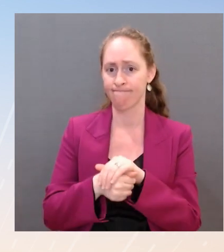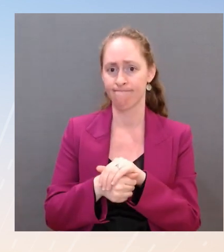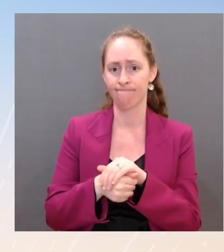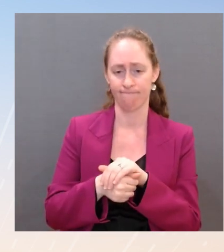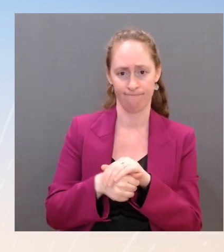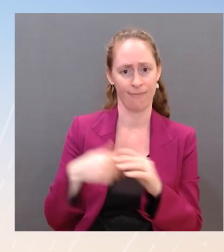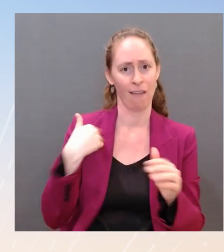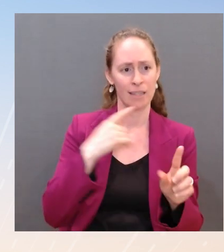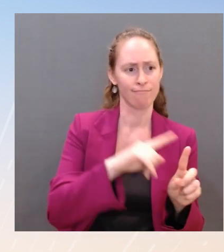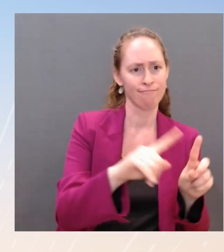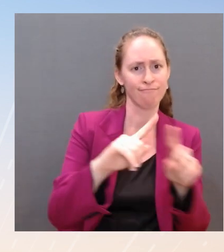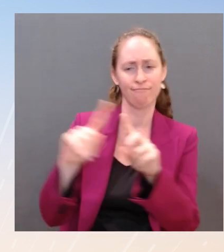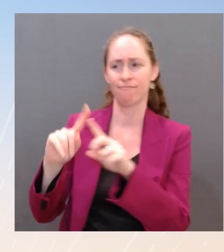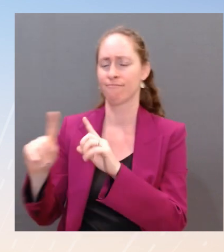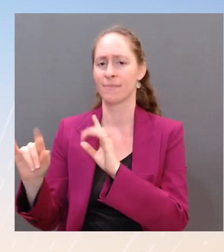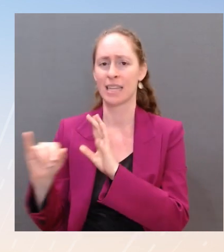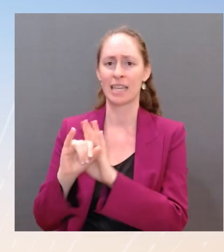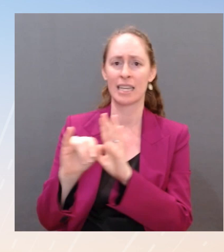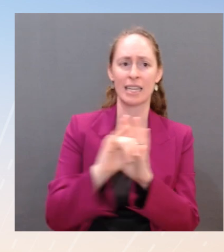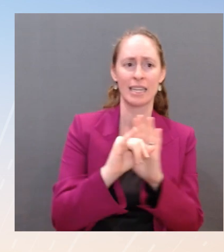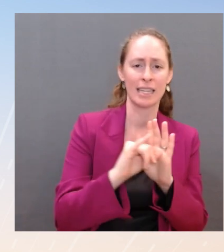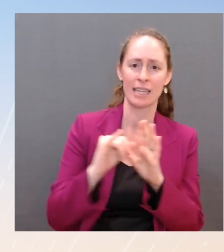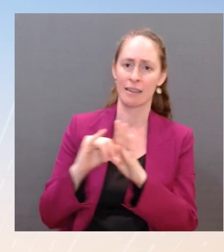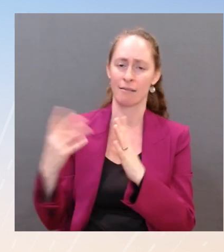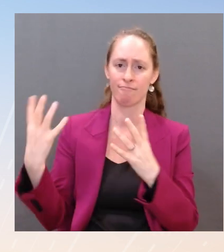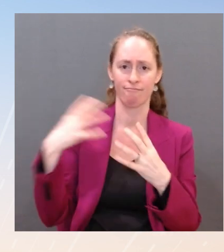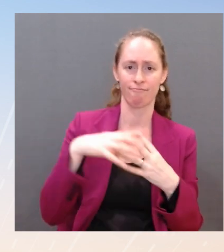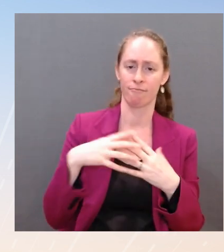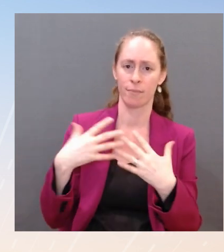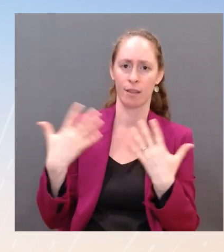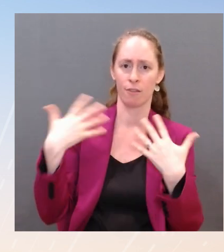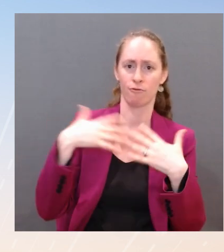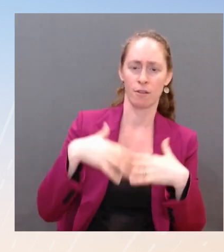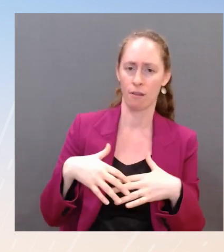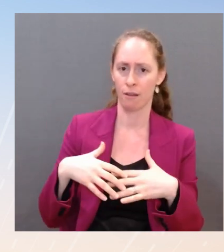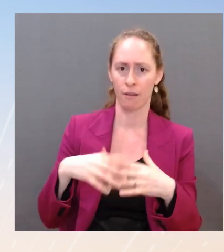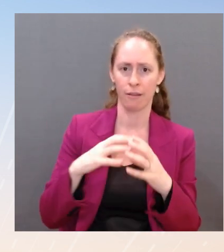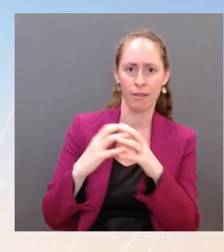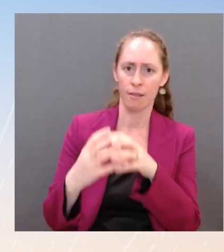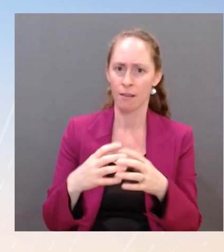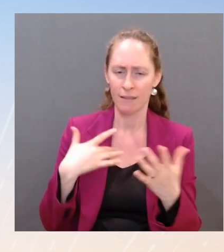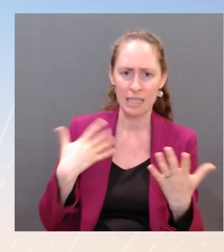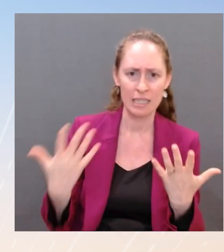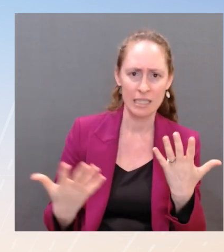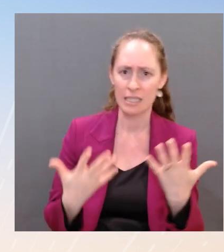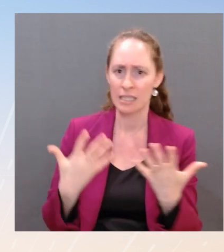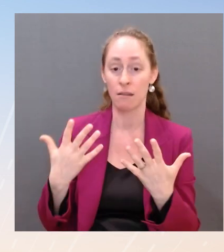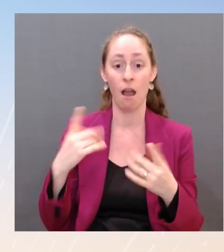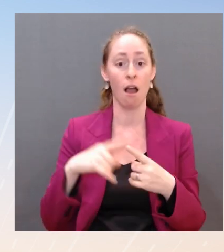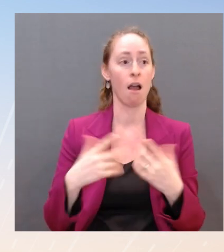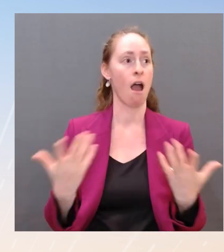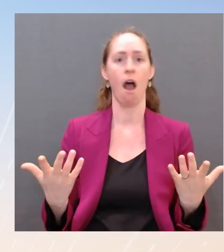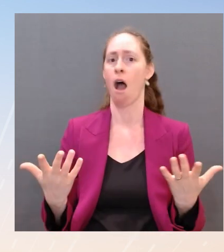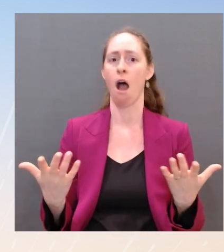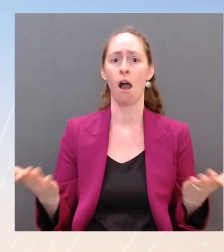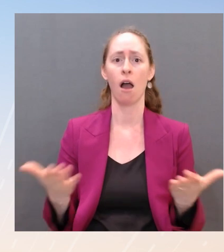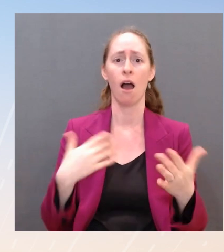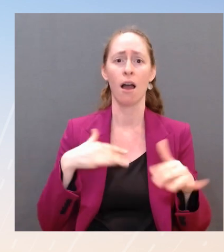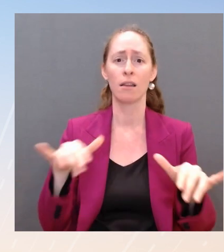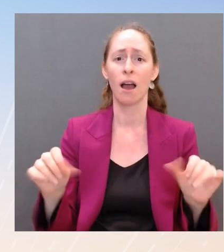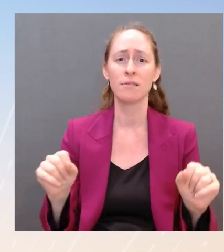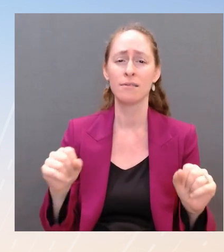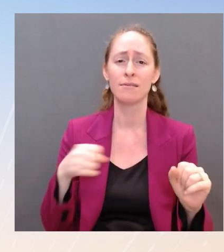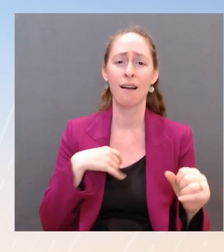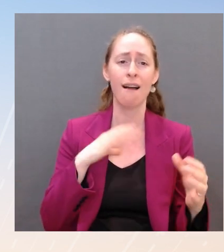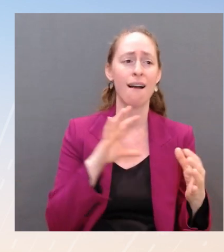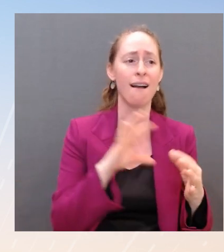struggles. And when MTV started this amazing forum, I got connected to some incredible individuals in my group. We all came